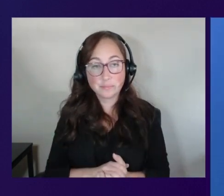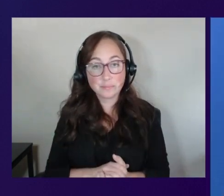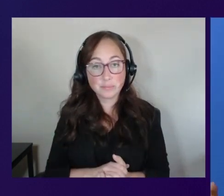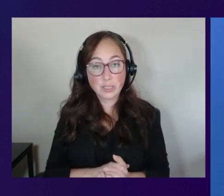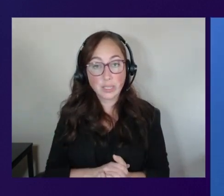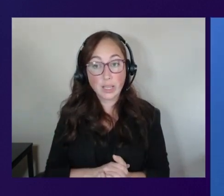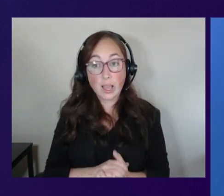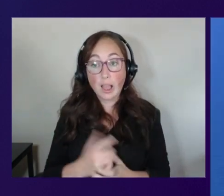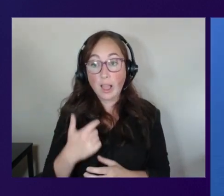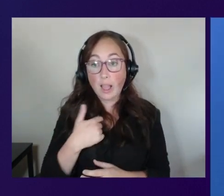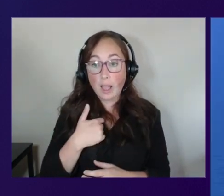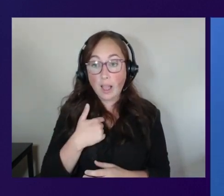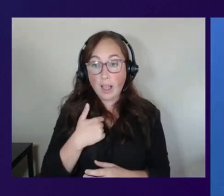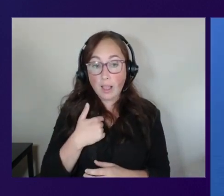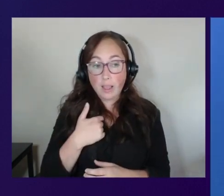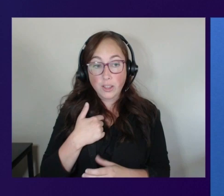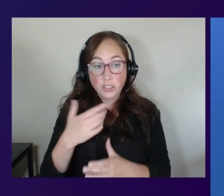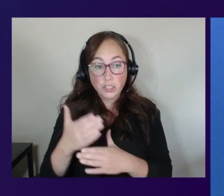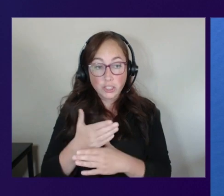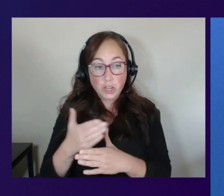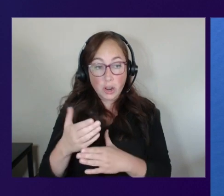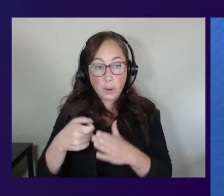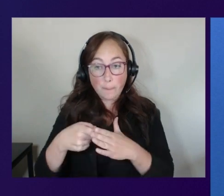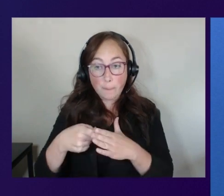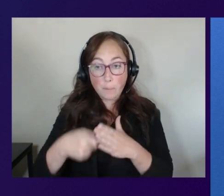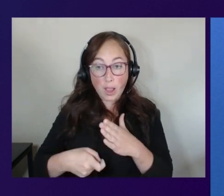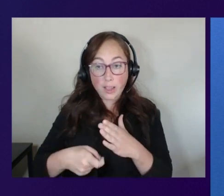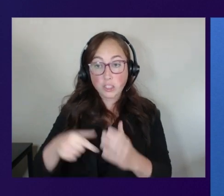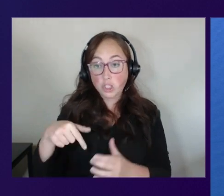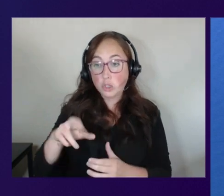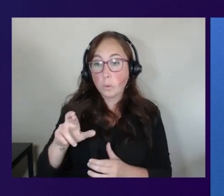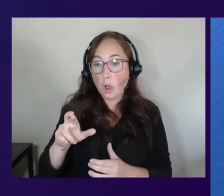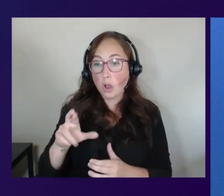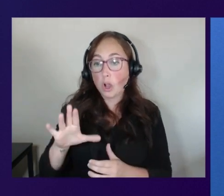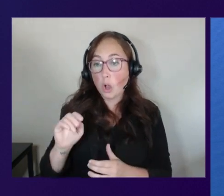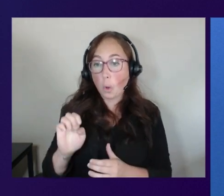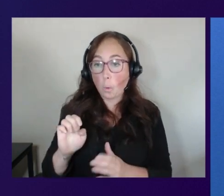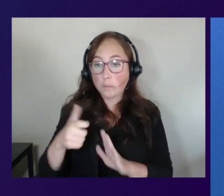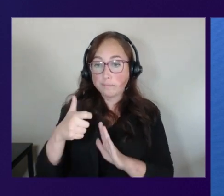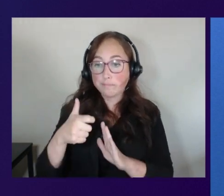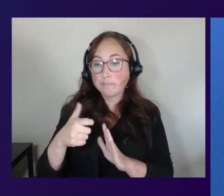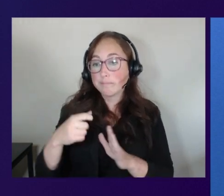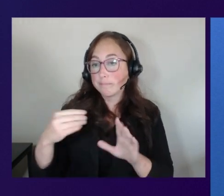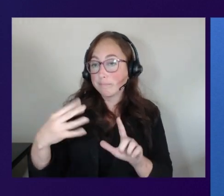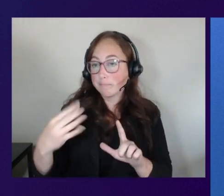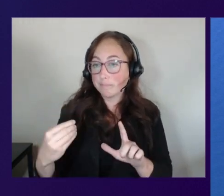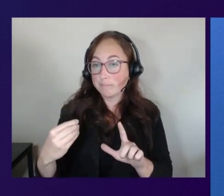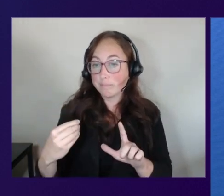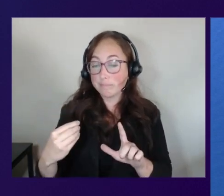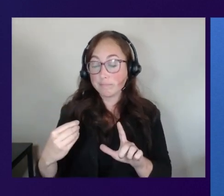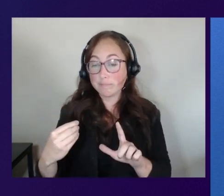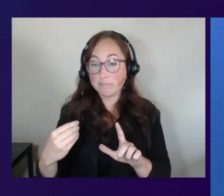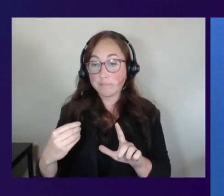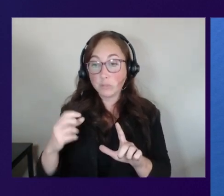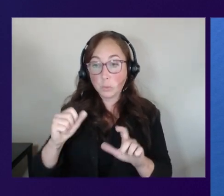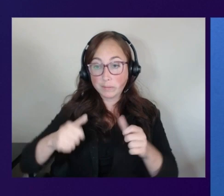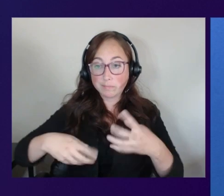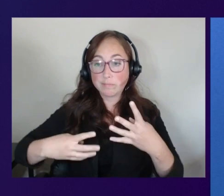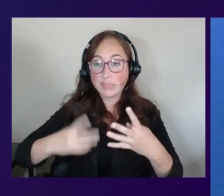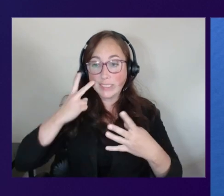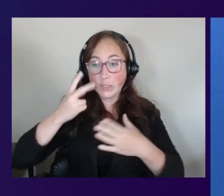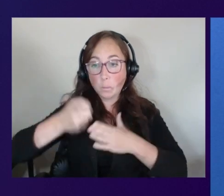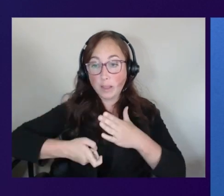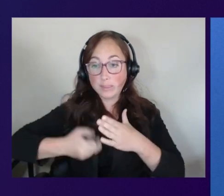So I shared a pricing QR code earlier on, but if you go to Amazon console or you